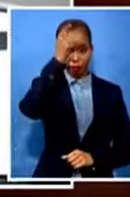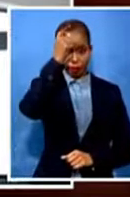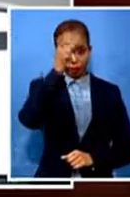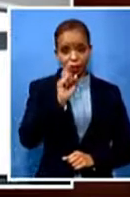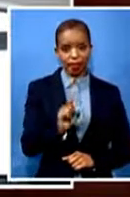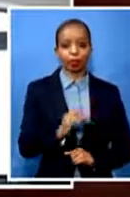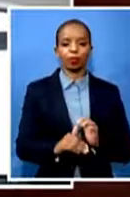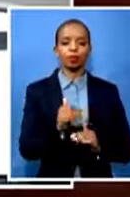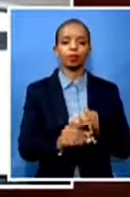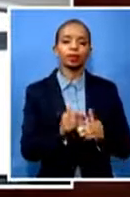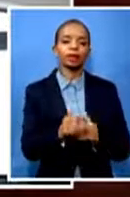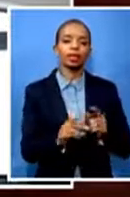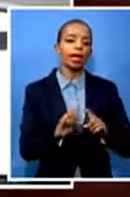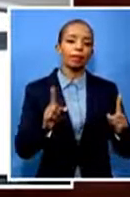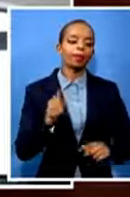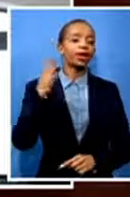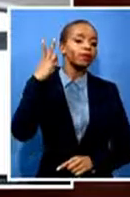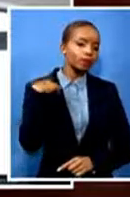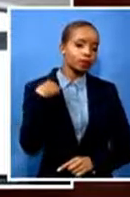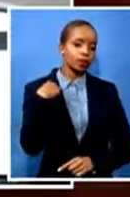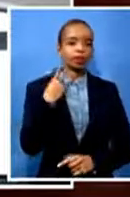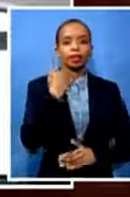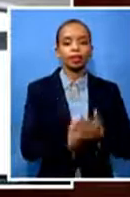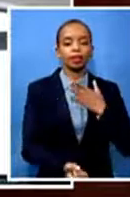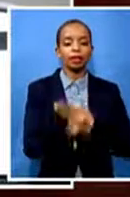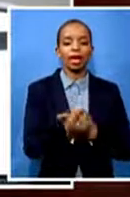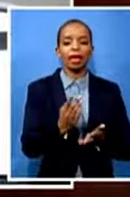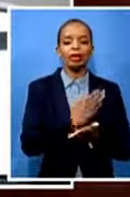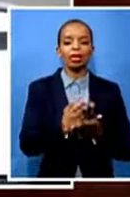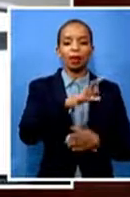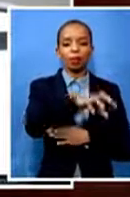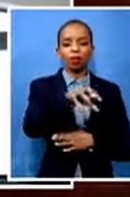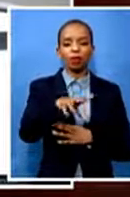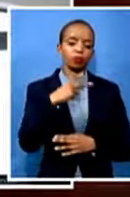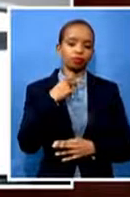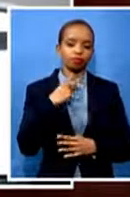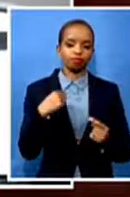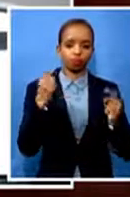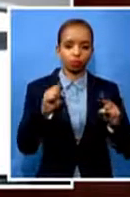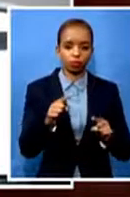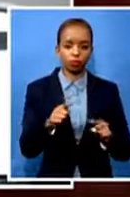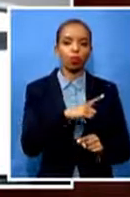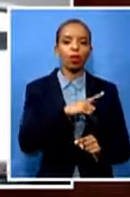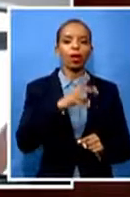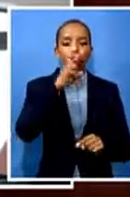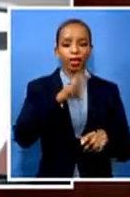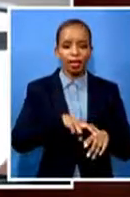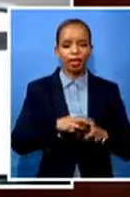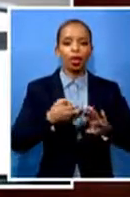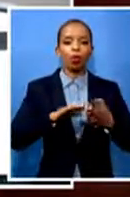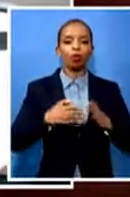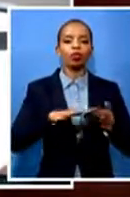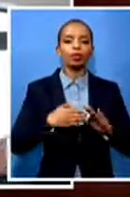which we could not reach in terms of having community consultations in the traditional sense of bringing people under